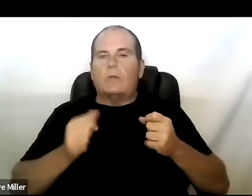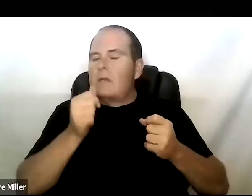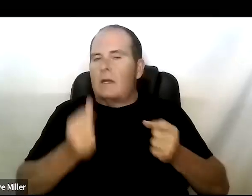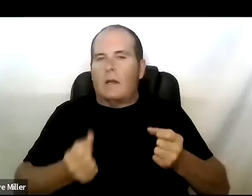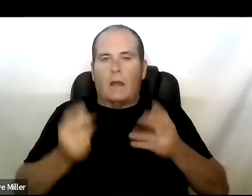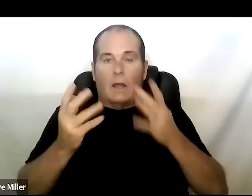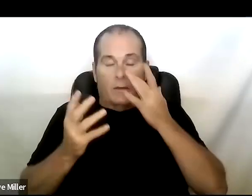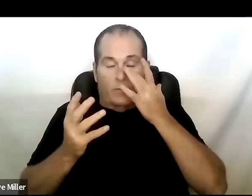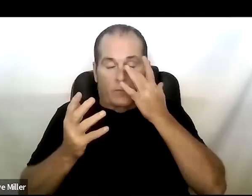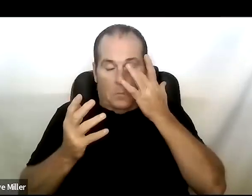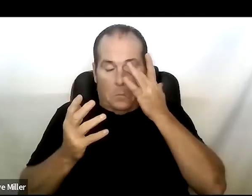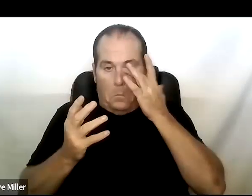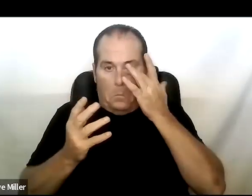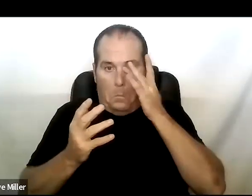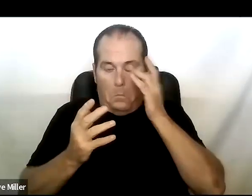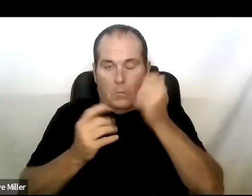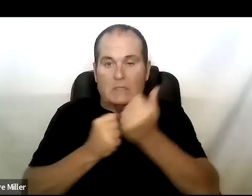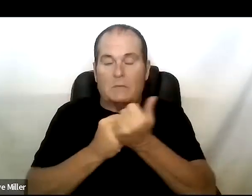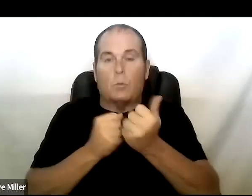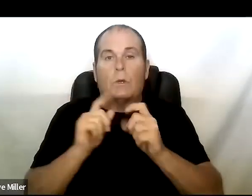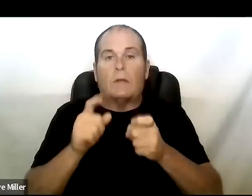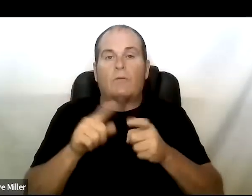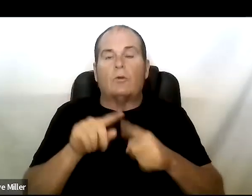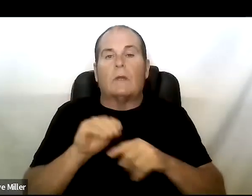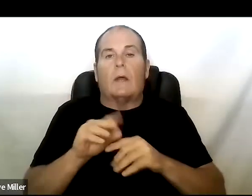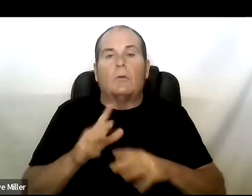support given to the counselors or the staff,